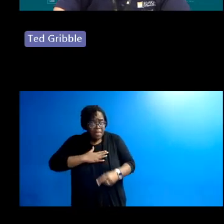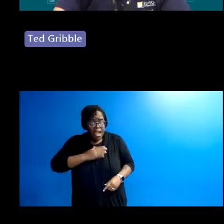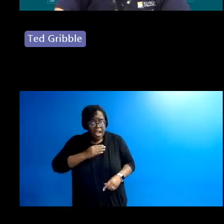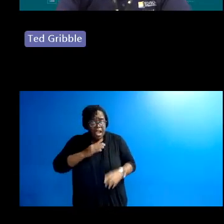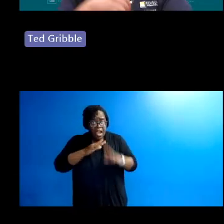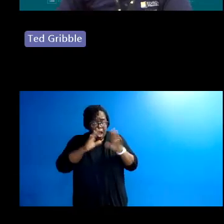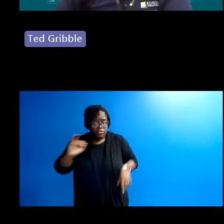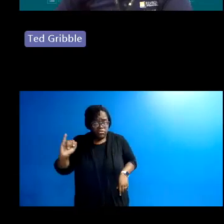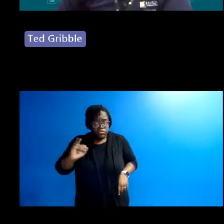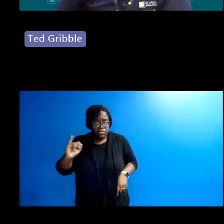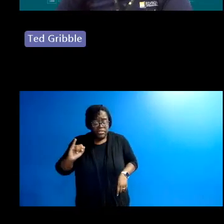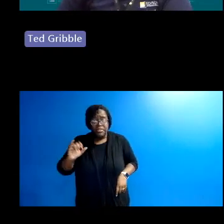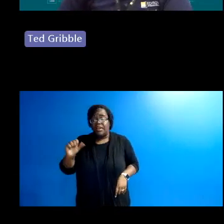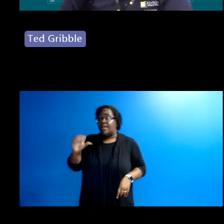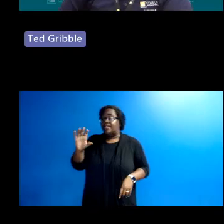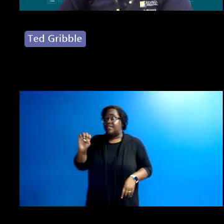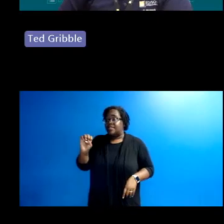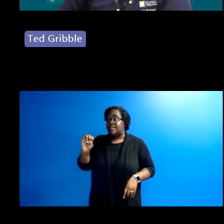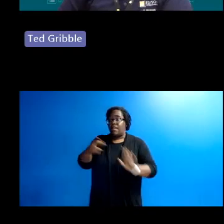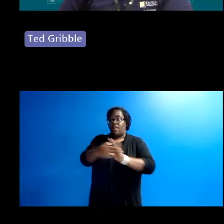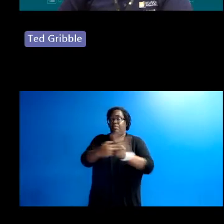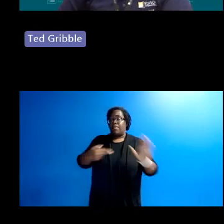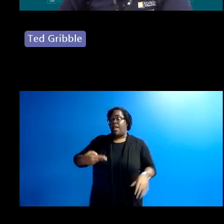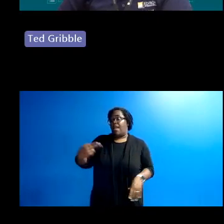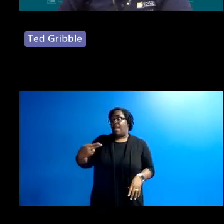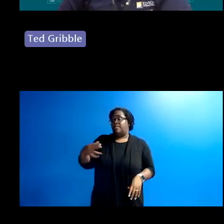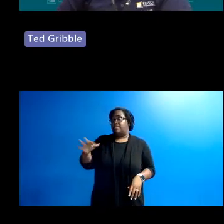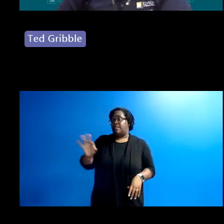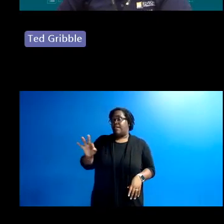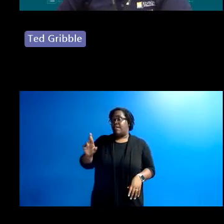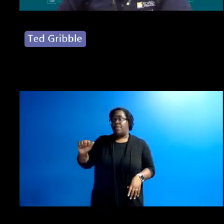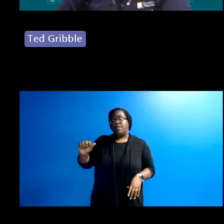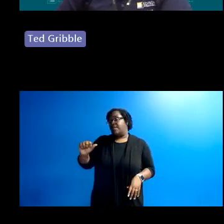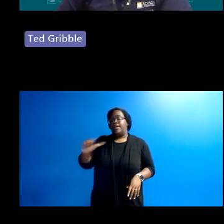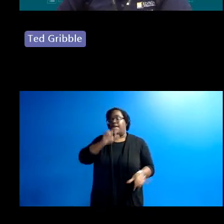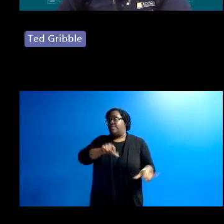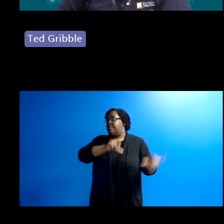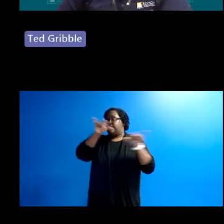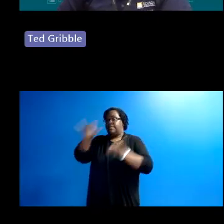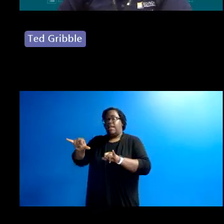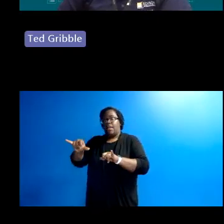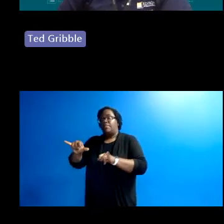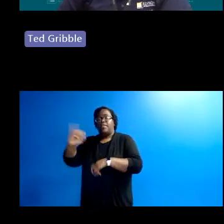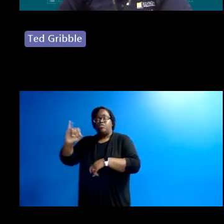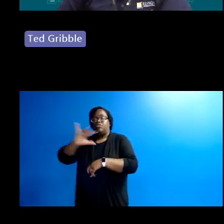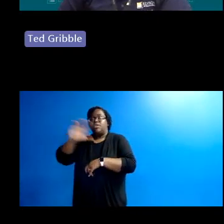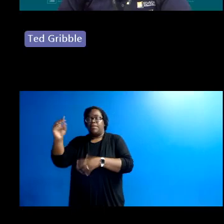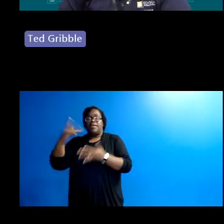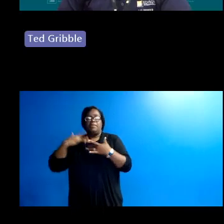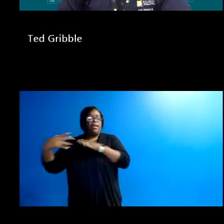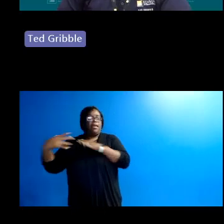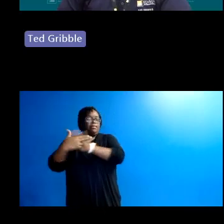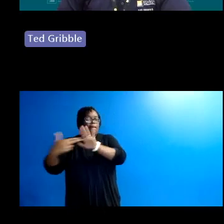SCE's designation of high fire risk area is not, as far as we're aware, not the same one that home insurance companies are